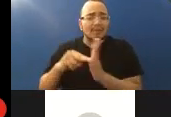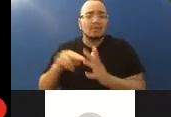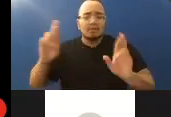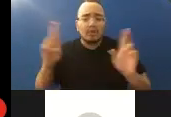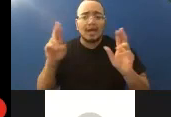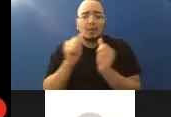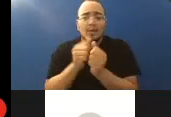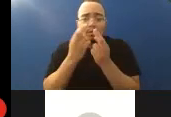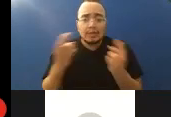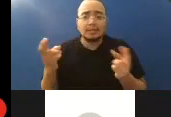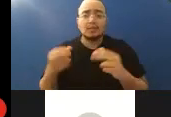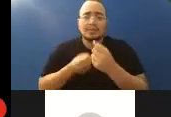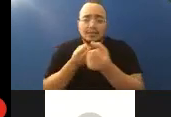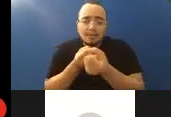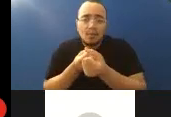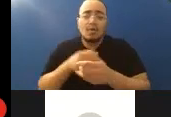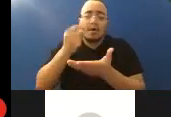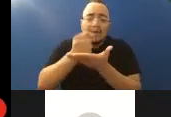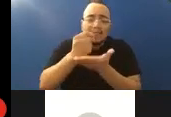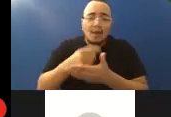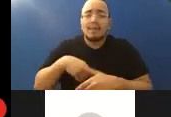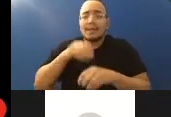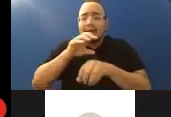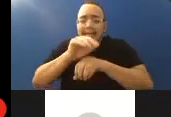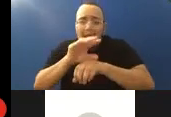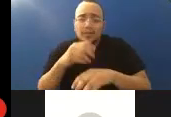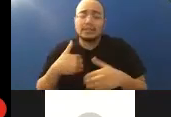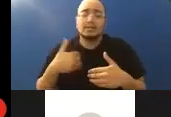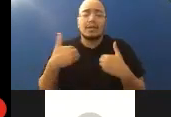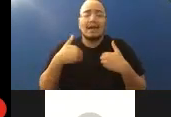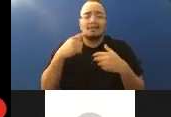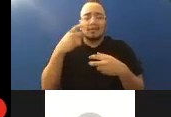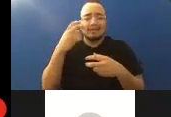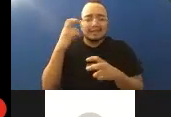with the support. And we have to be willing to have those hard conversations with them.